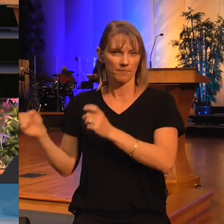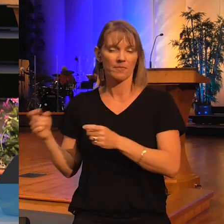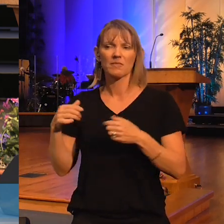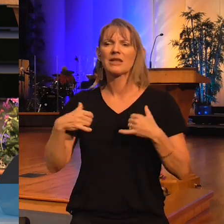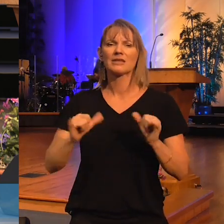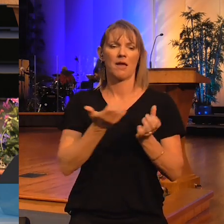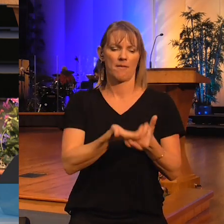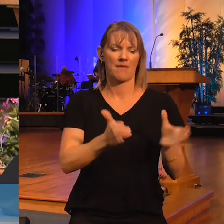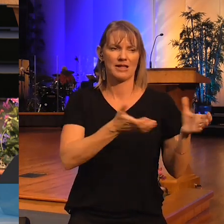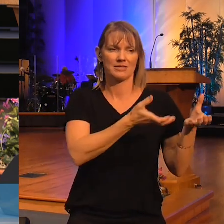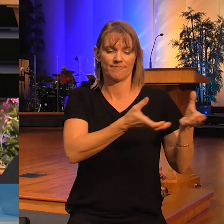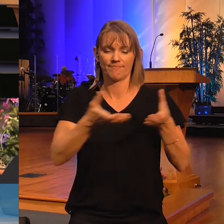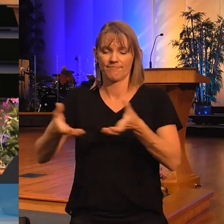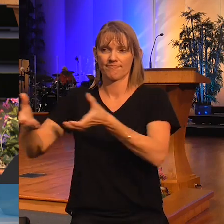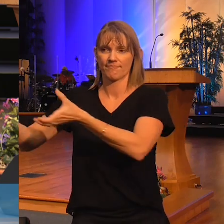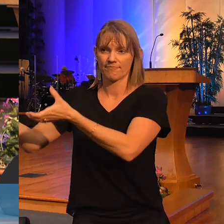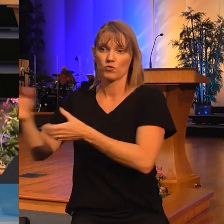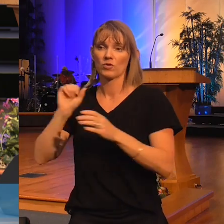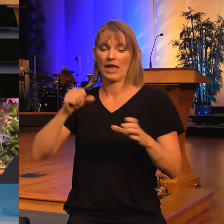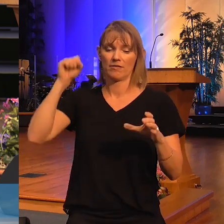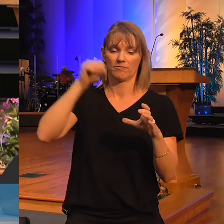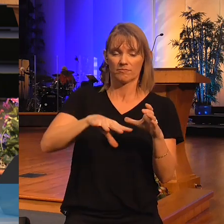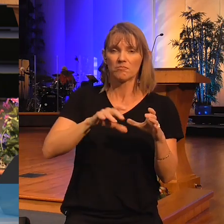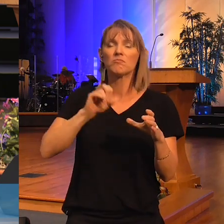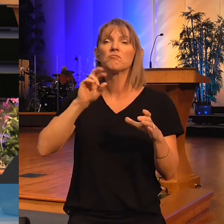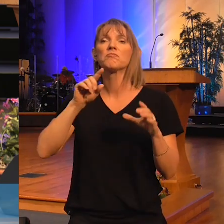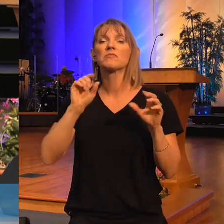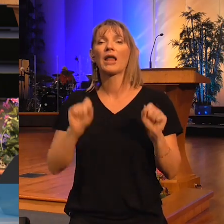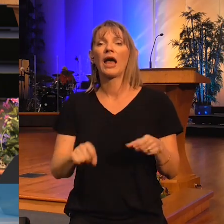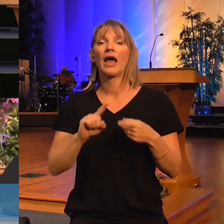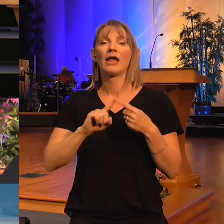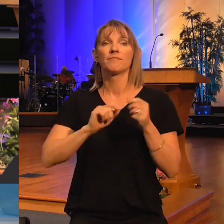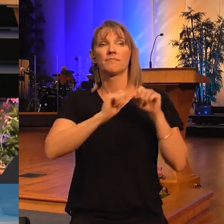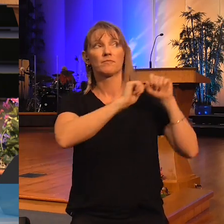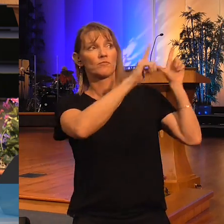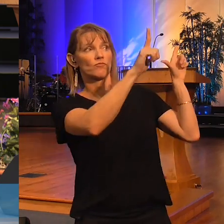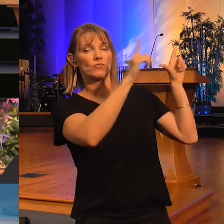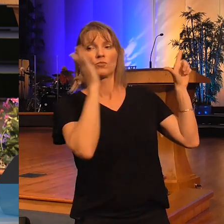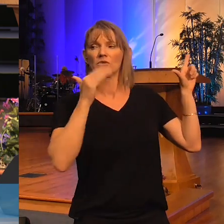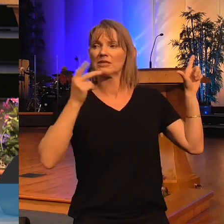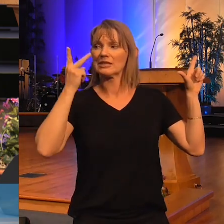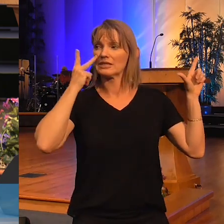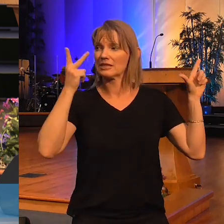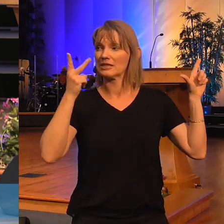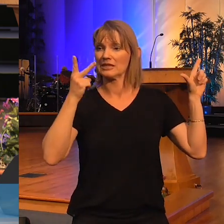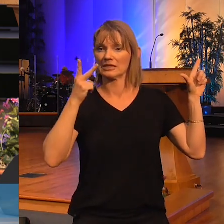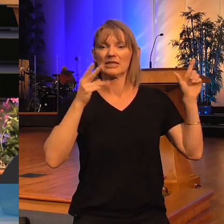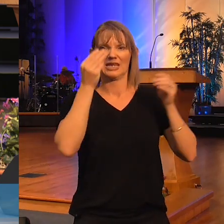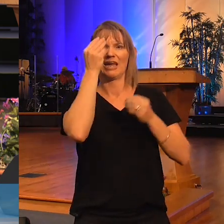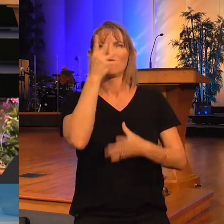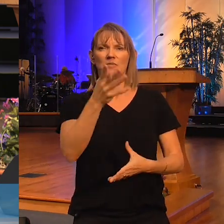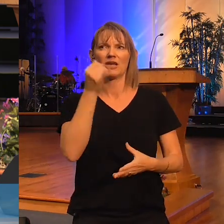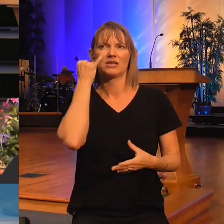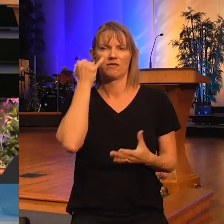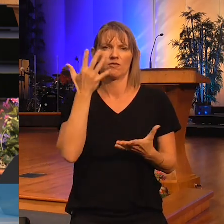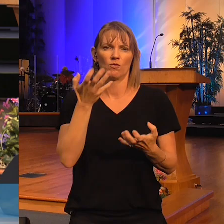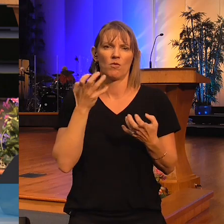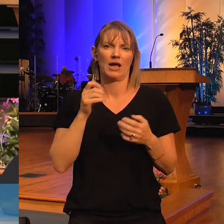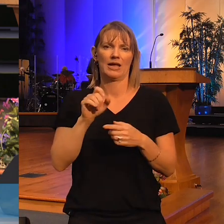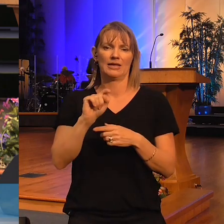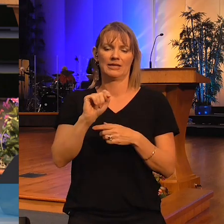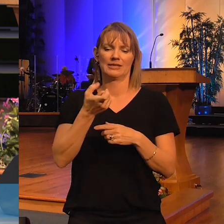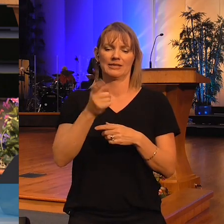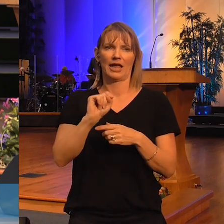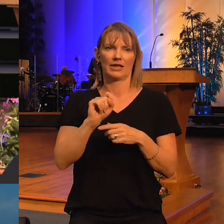we still pass baskets here, so you can give in the basket. You can, up on the screens, you will see the information where you could